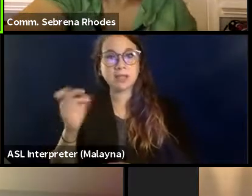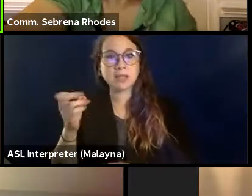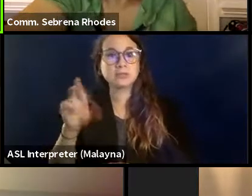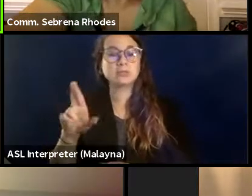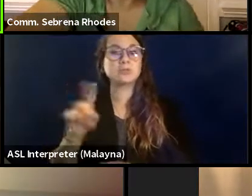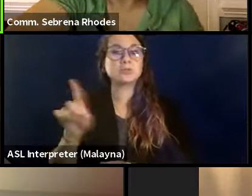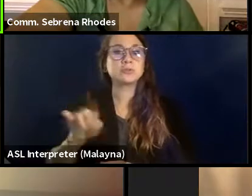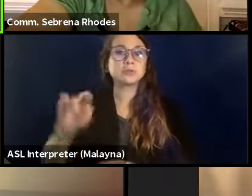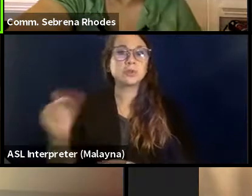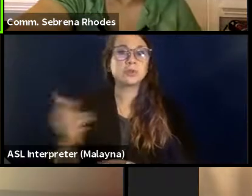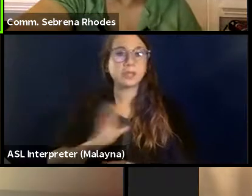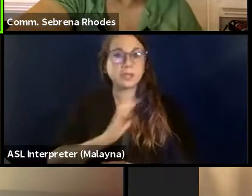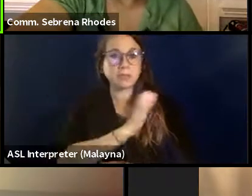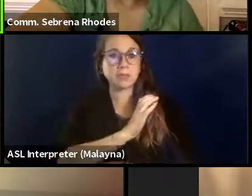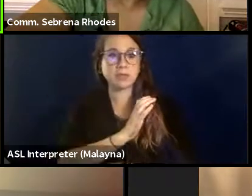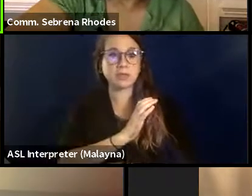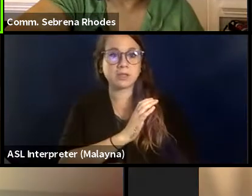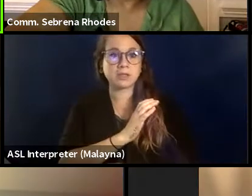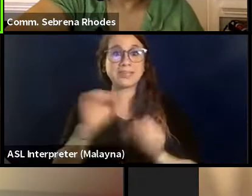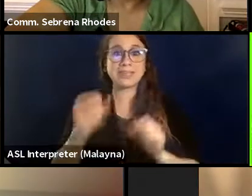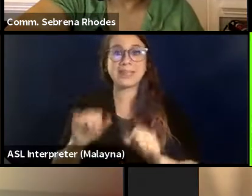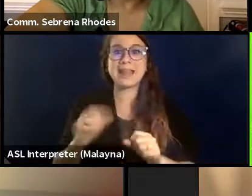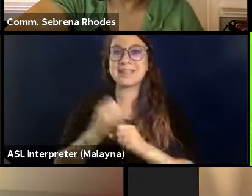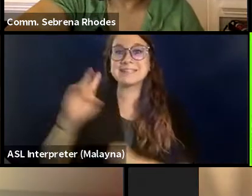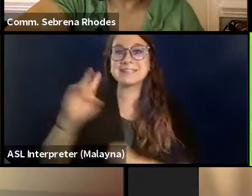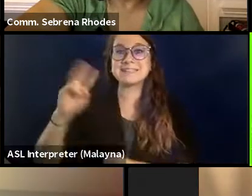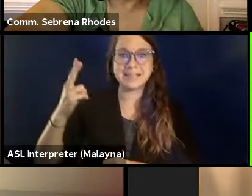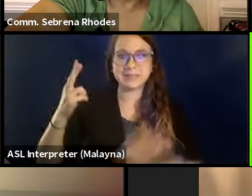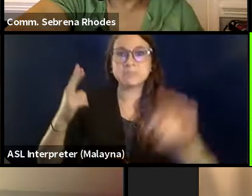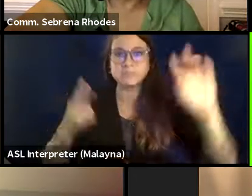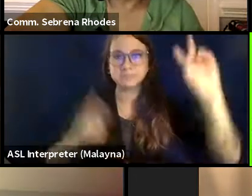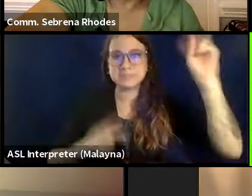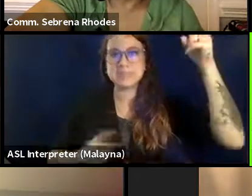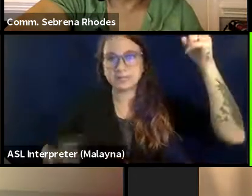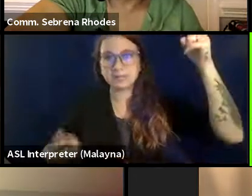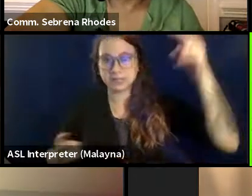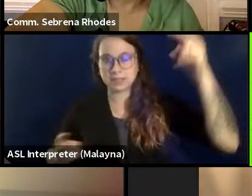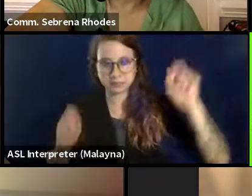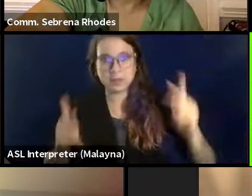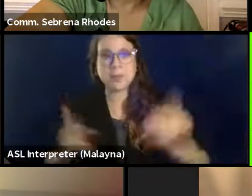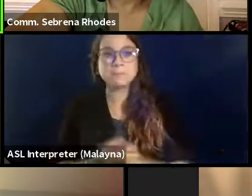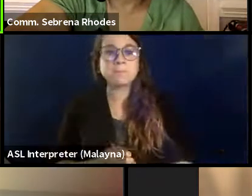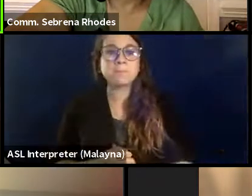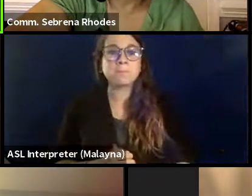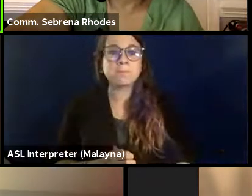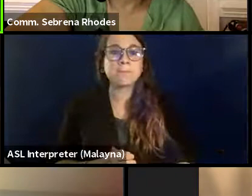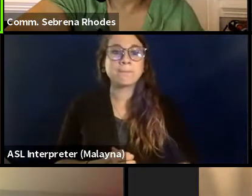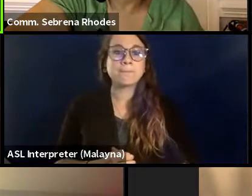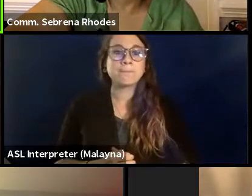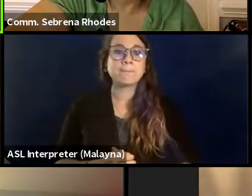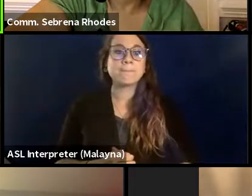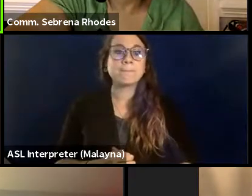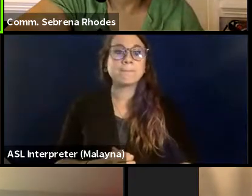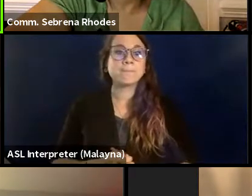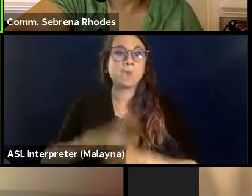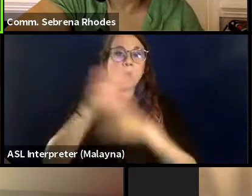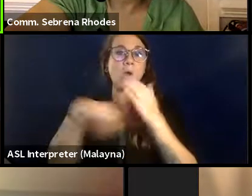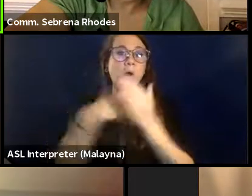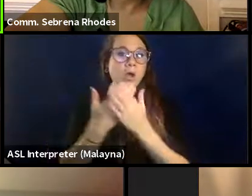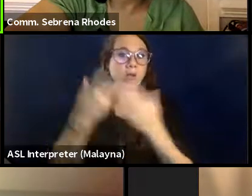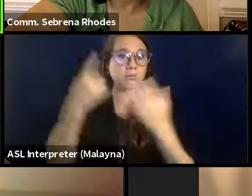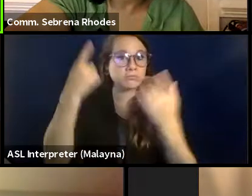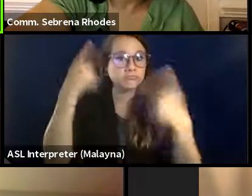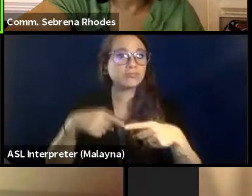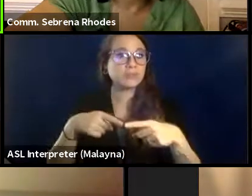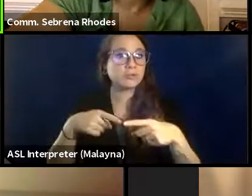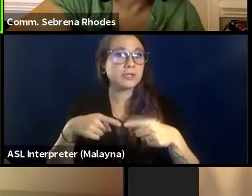in favor? I'm sorry, can I get a second? Second. Second. Okay, second from Commissioner Hoffman. All in favor?